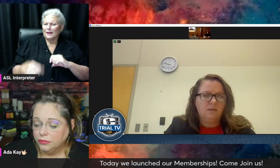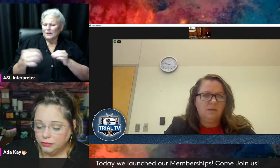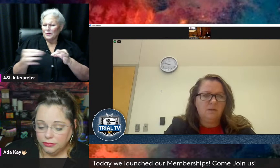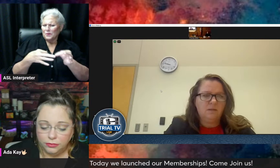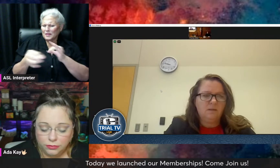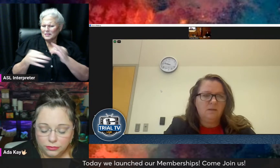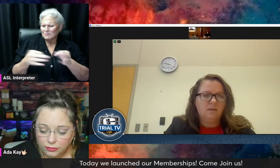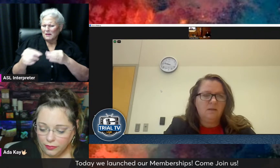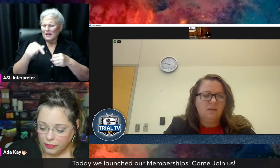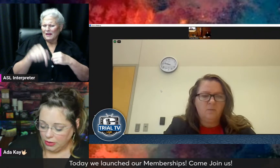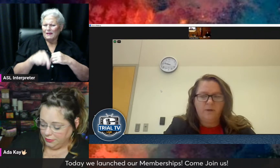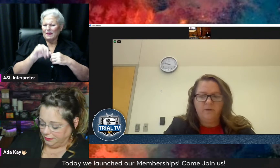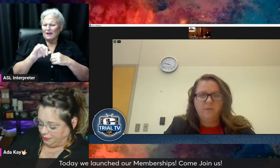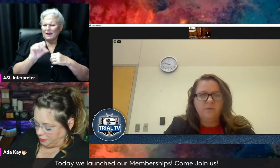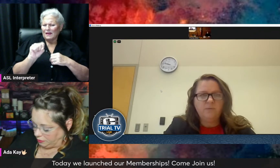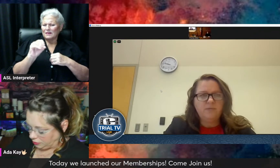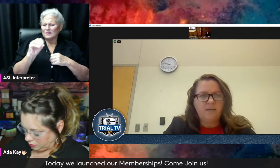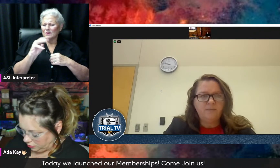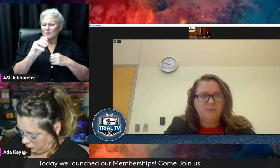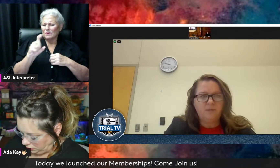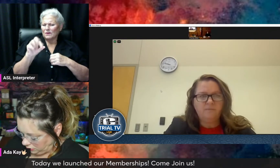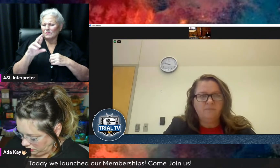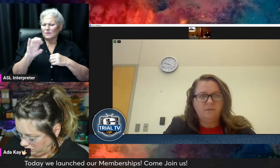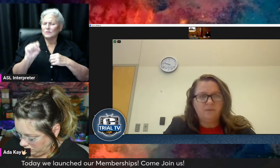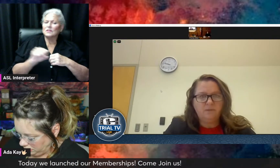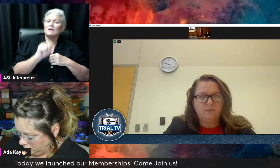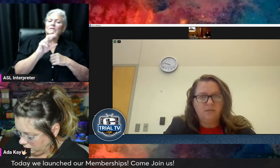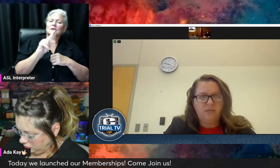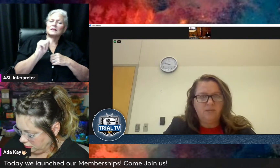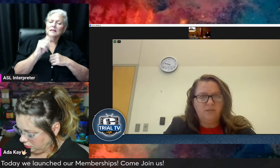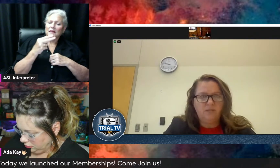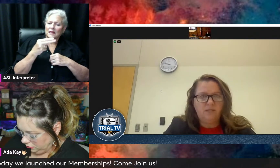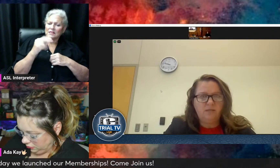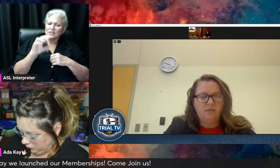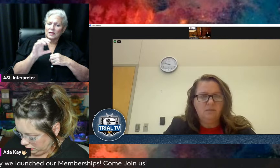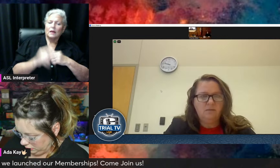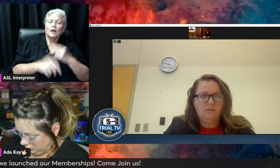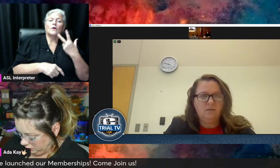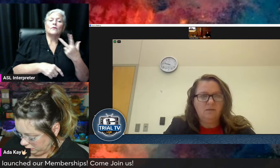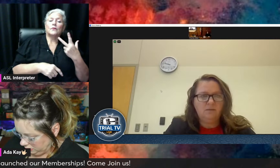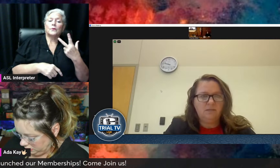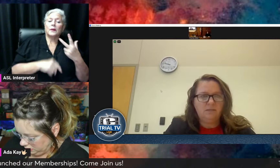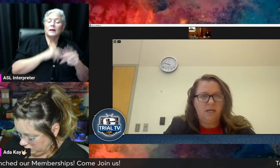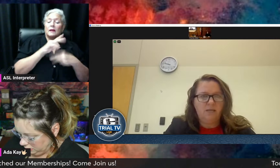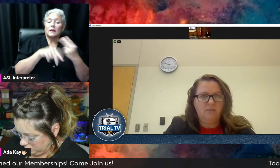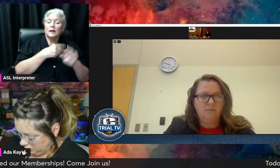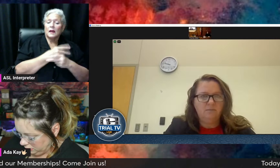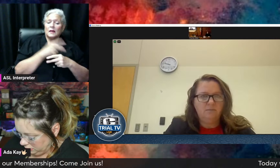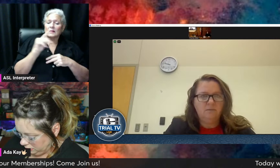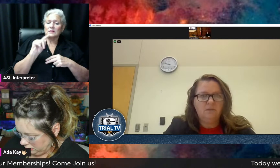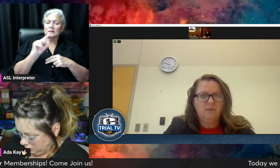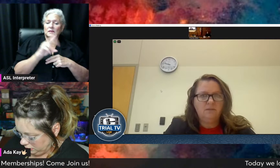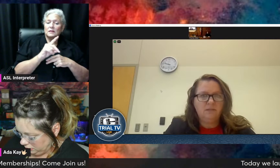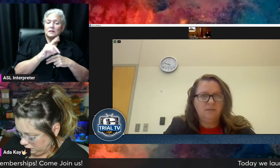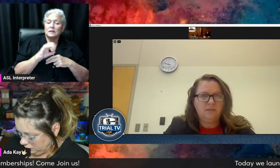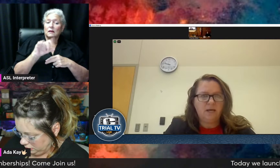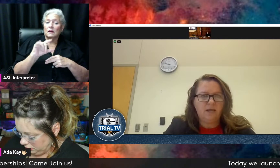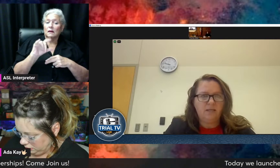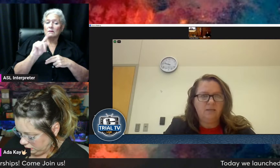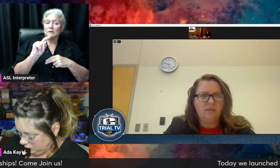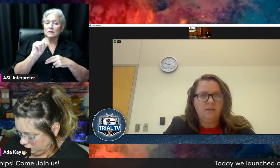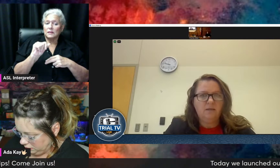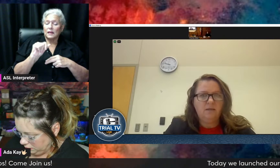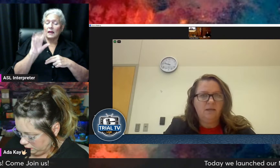are they? Well, there were 3 types of THC, the delta 8,